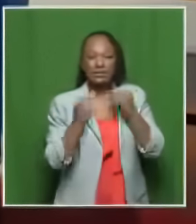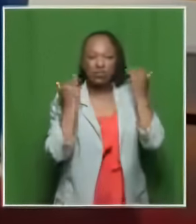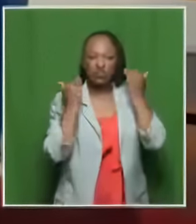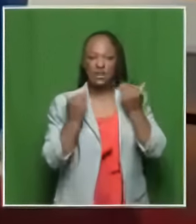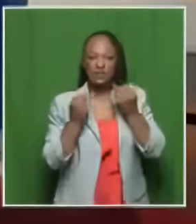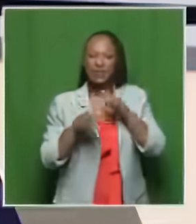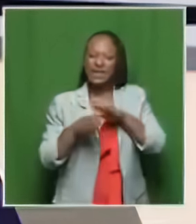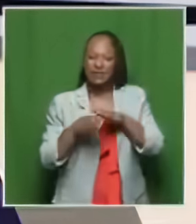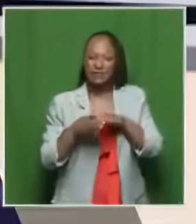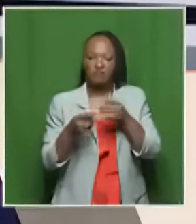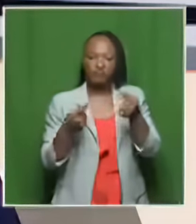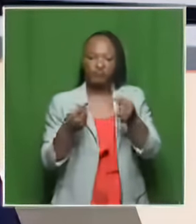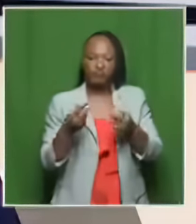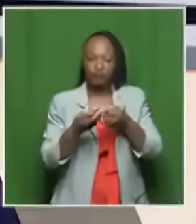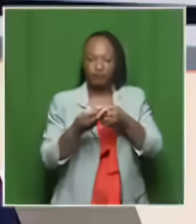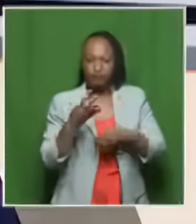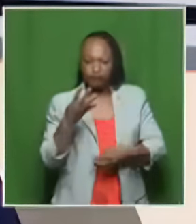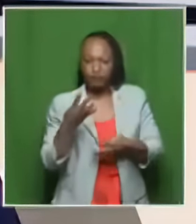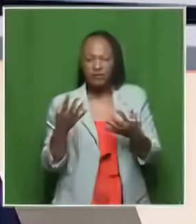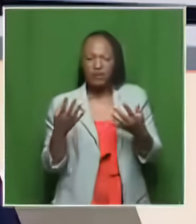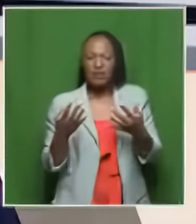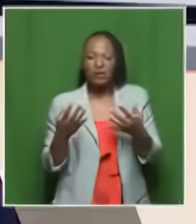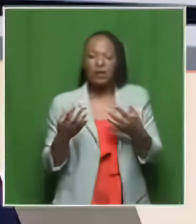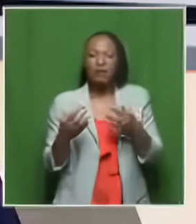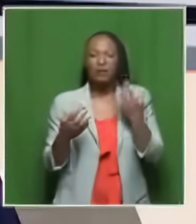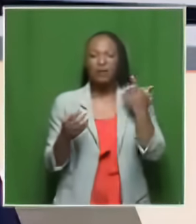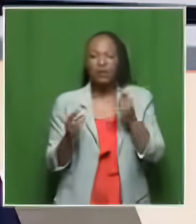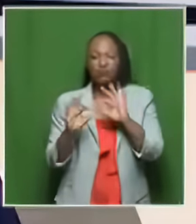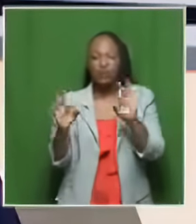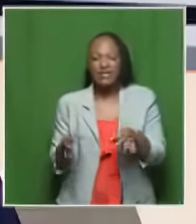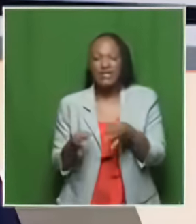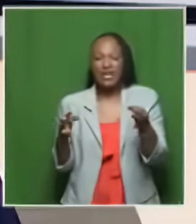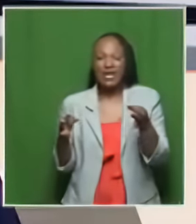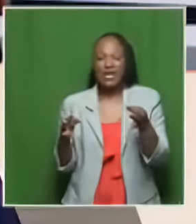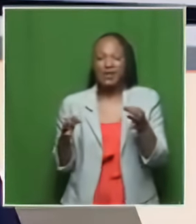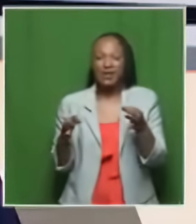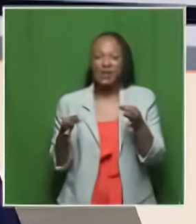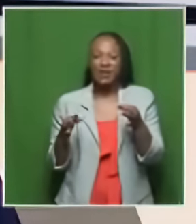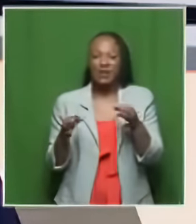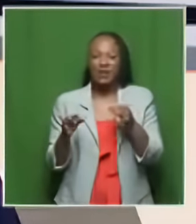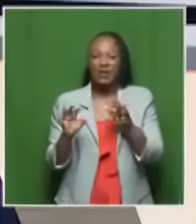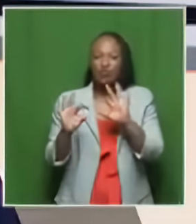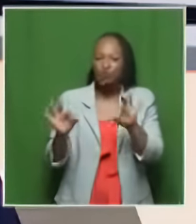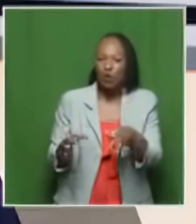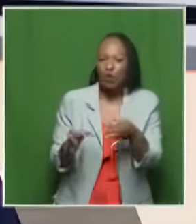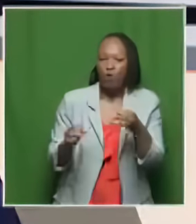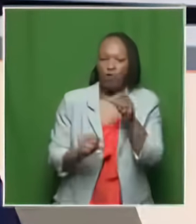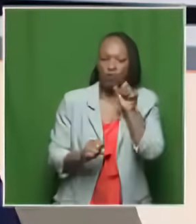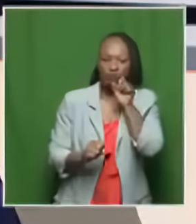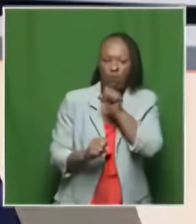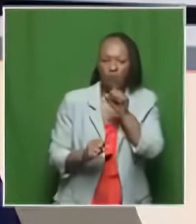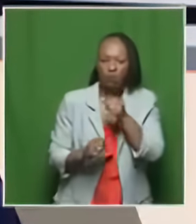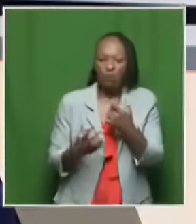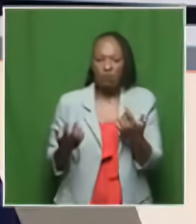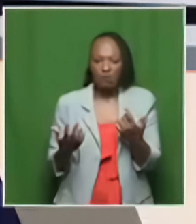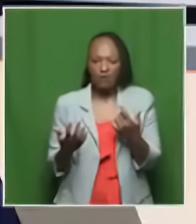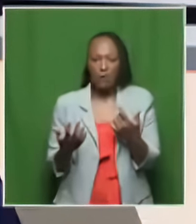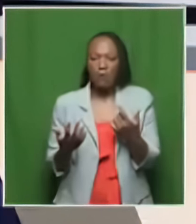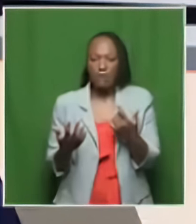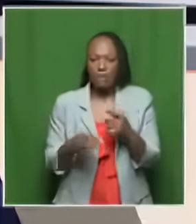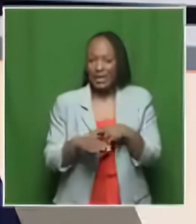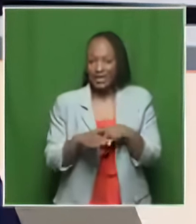other reasons, the chanting of certain songs and so on, there